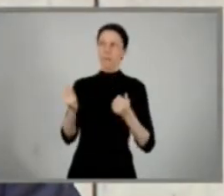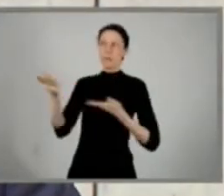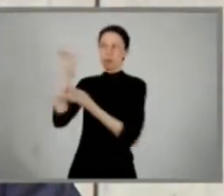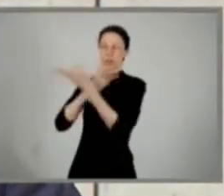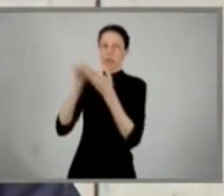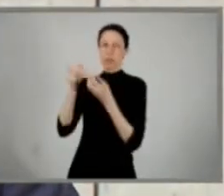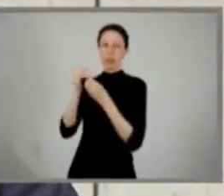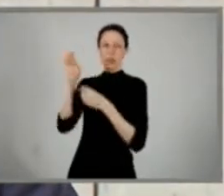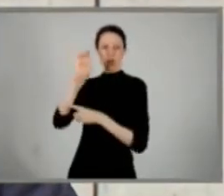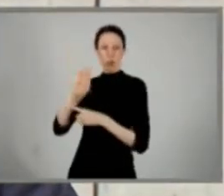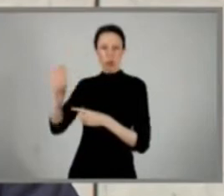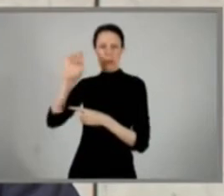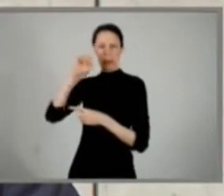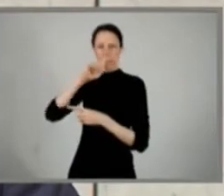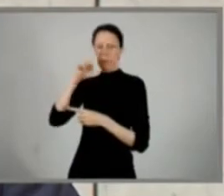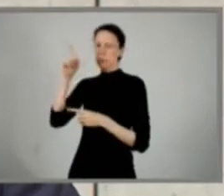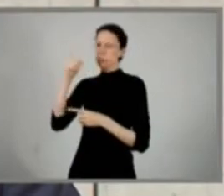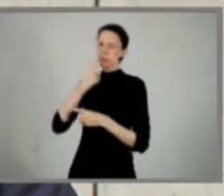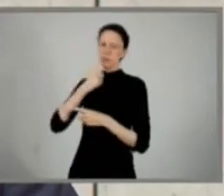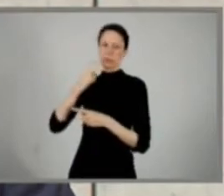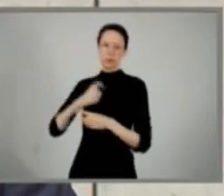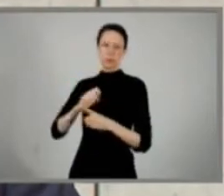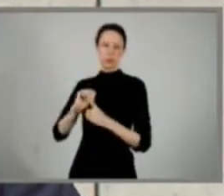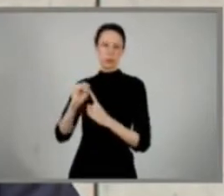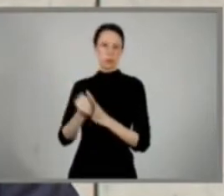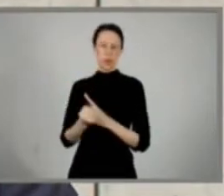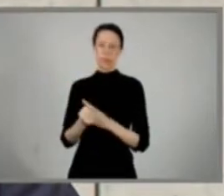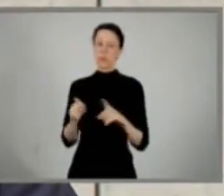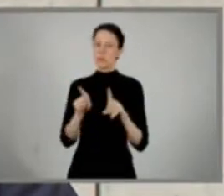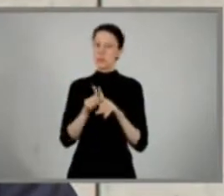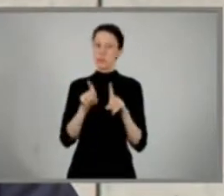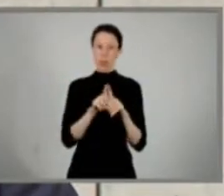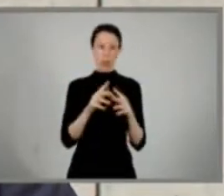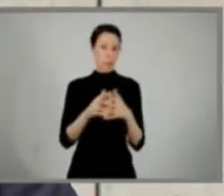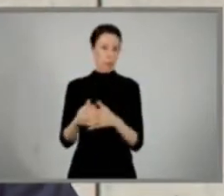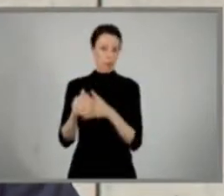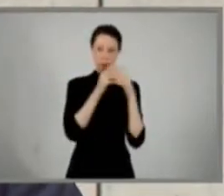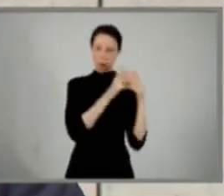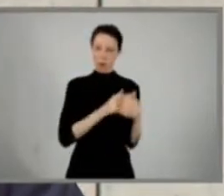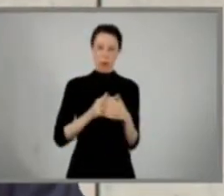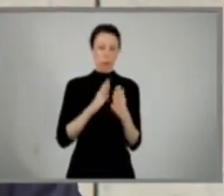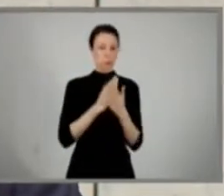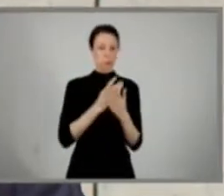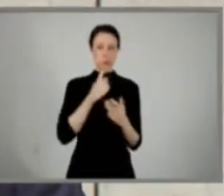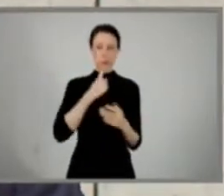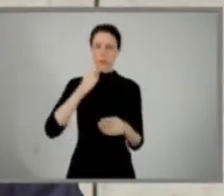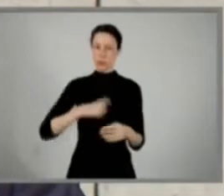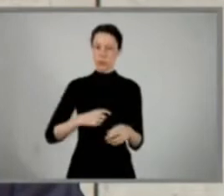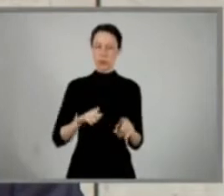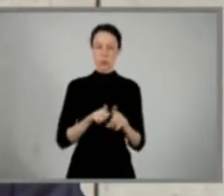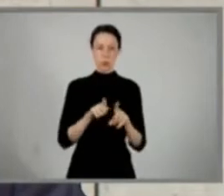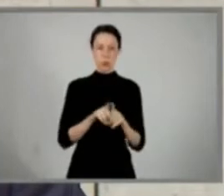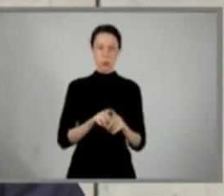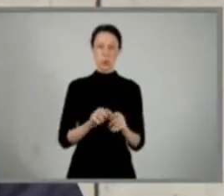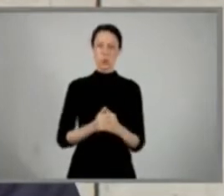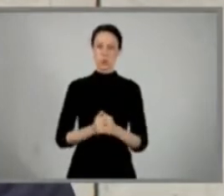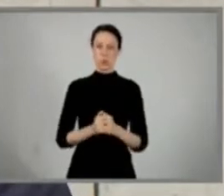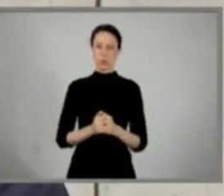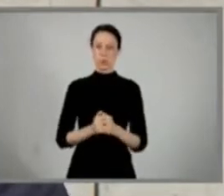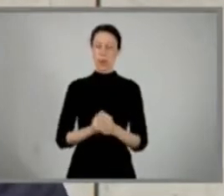as it is in the United States. And that means here in Australia we need to continue to be careful. And we will be. So sadly that will